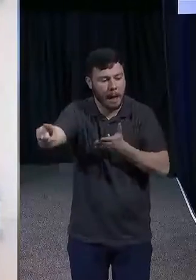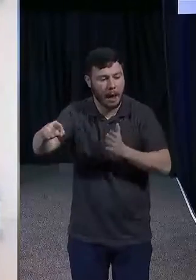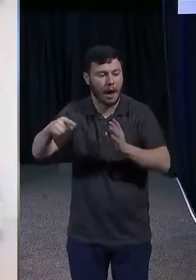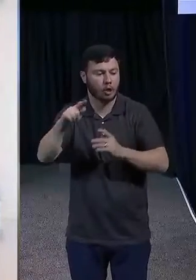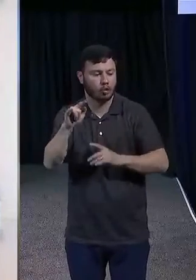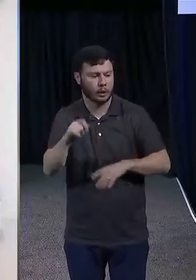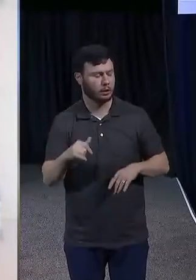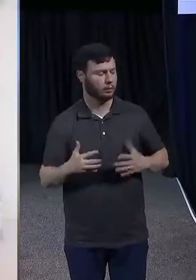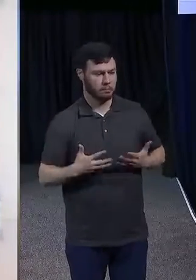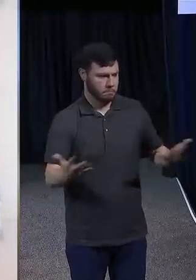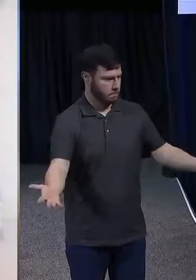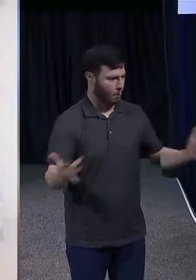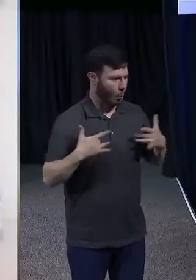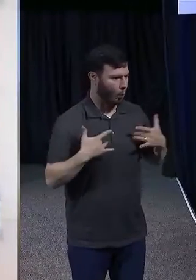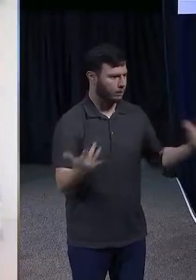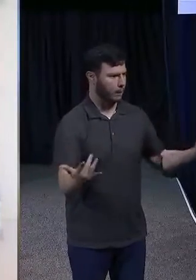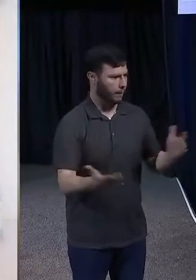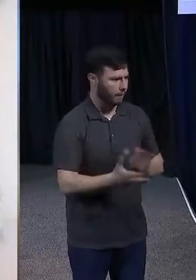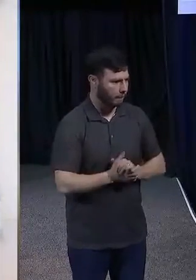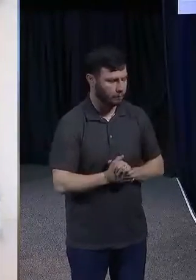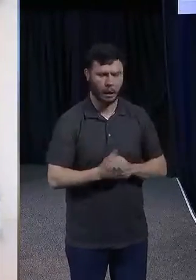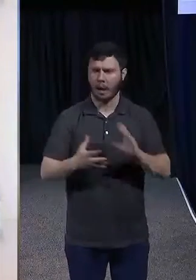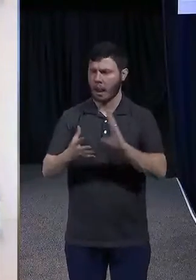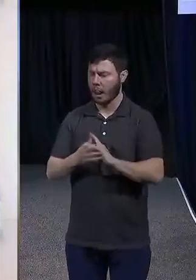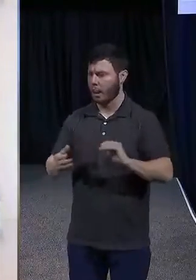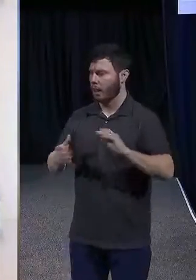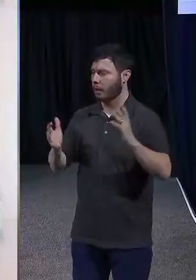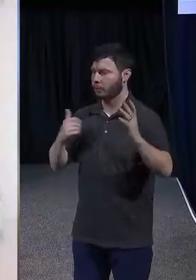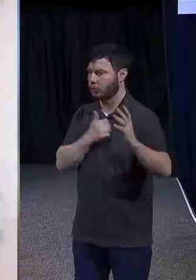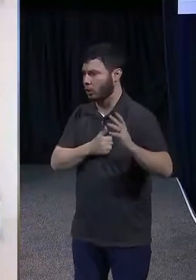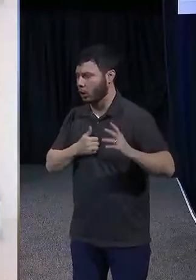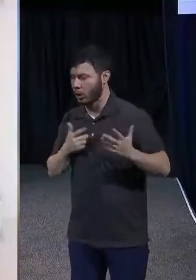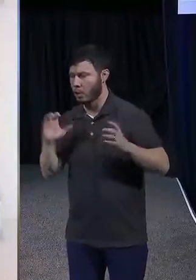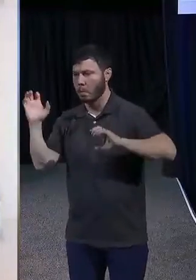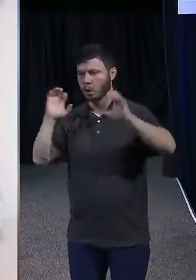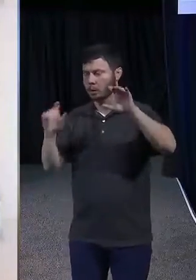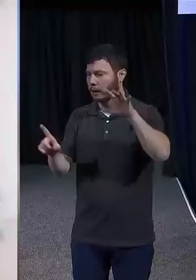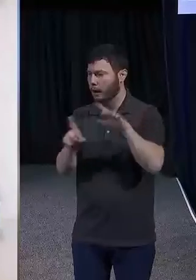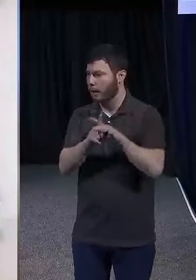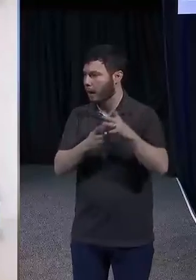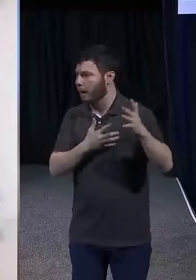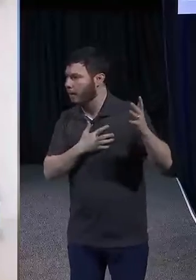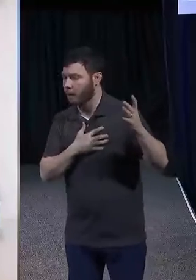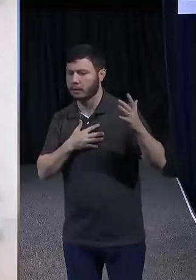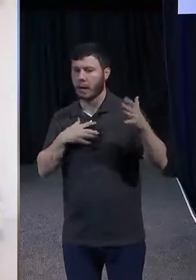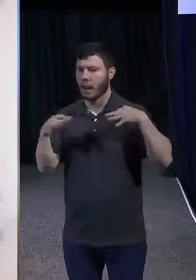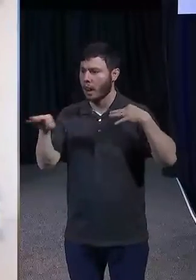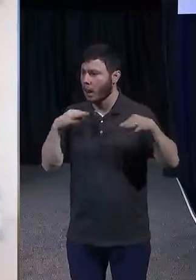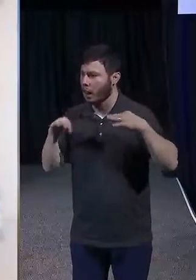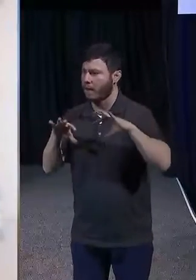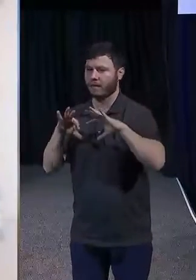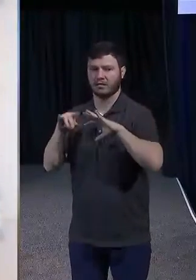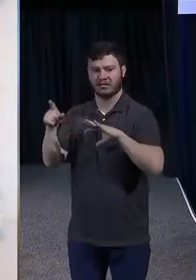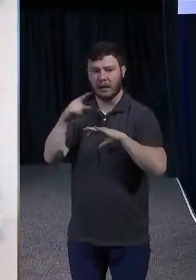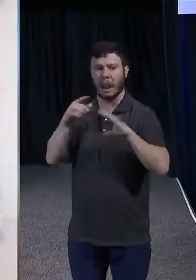story? So she says, I'm very sorry, there was an emergency, described as a family